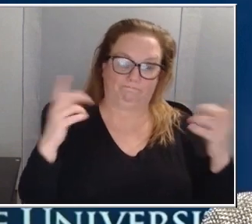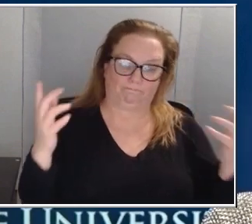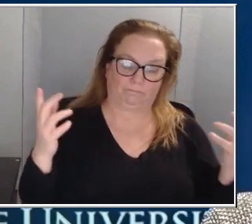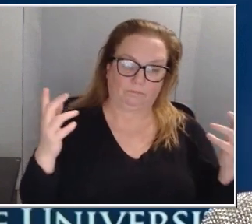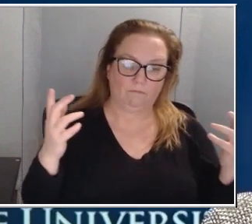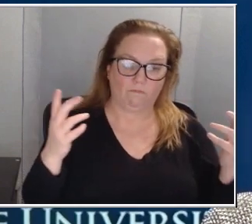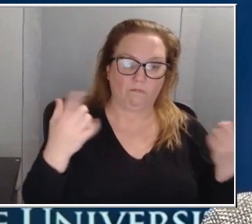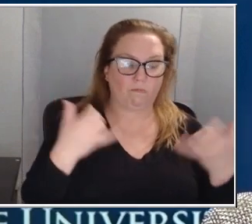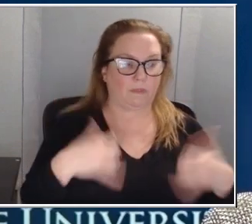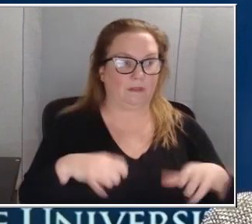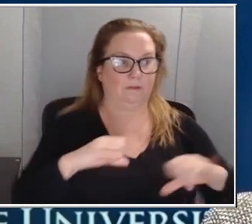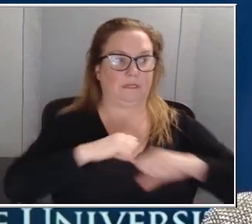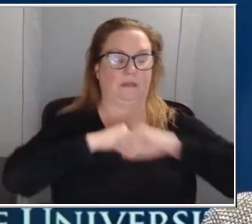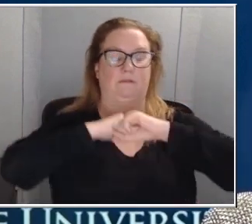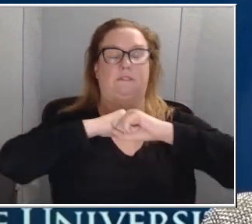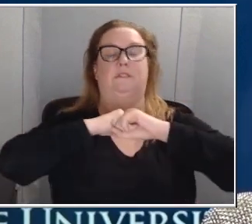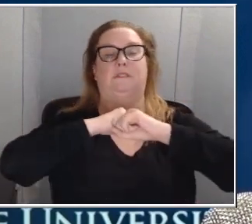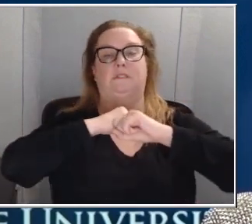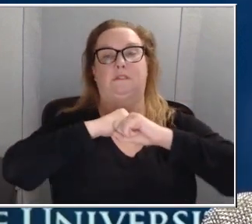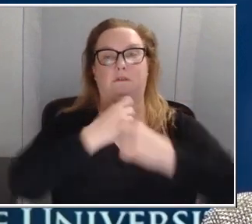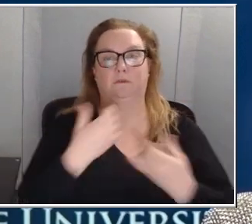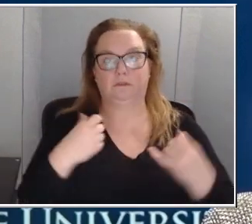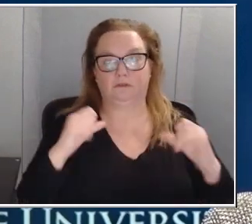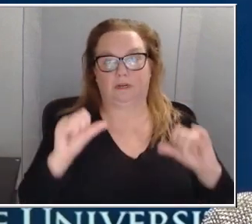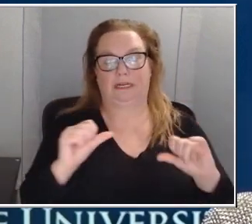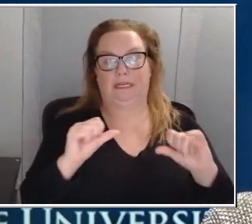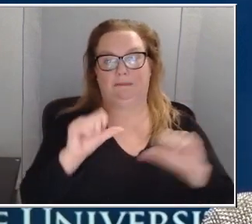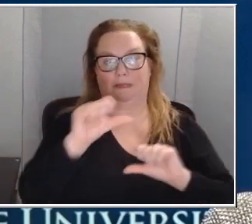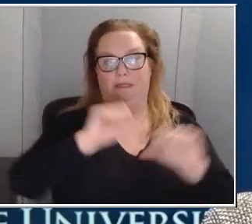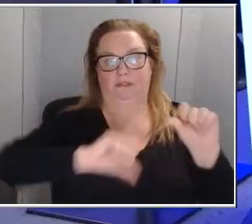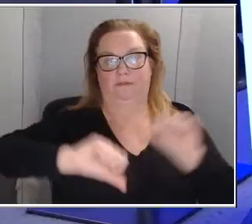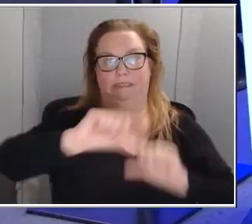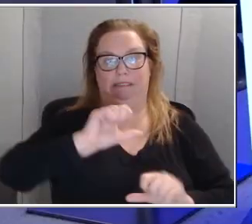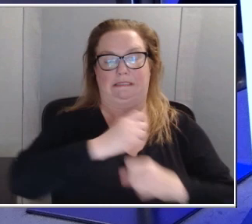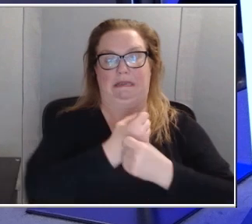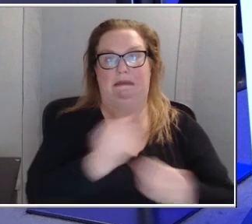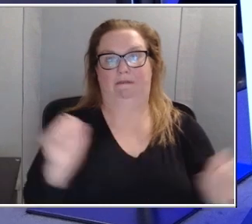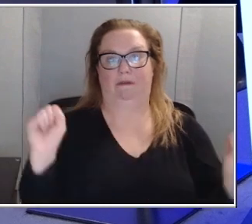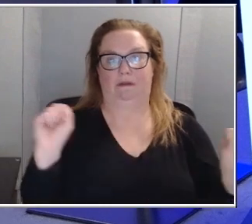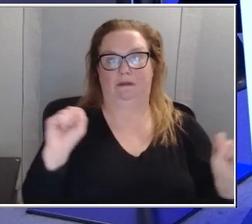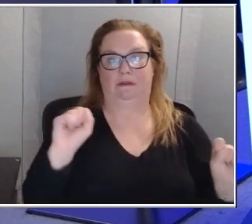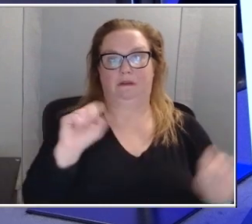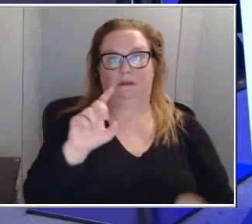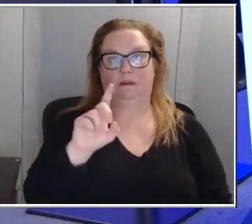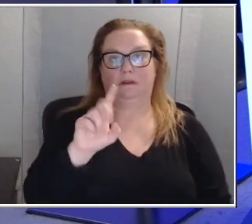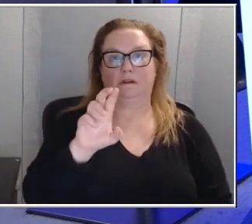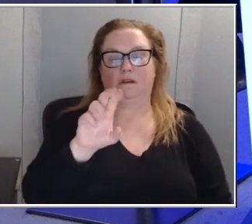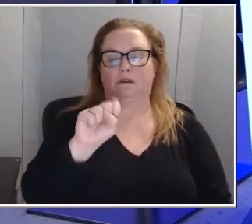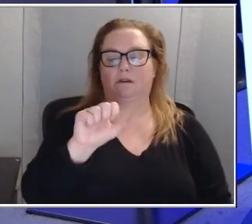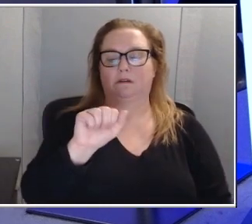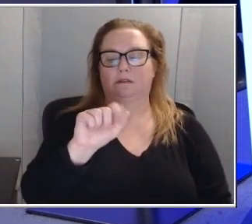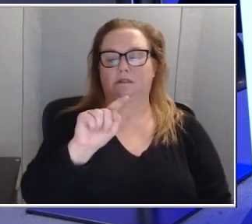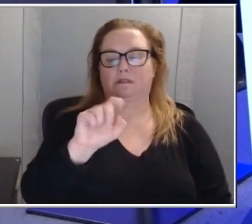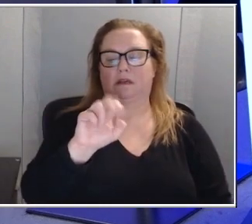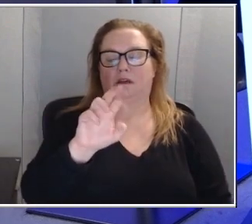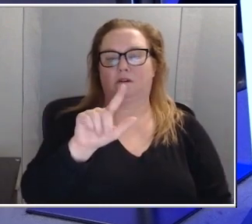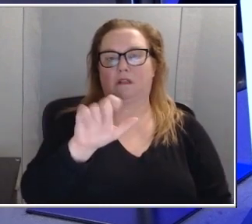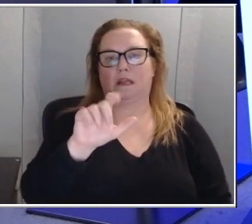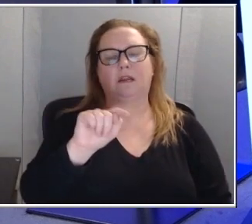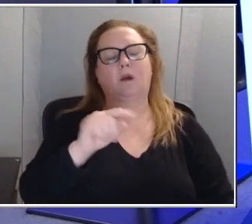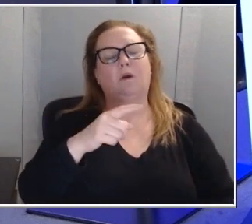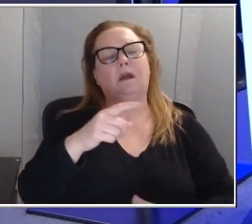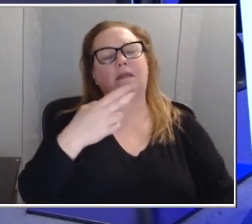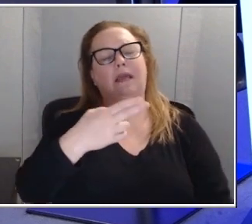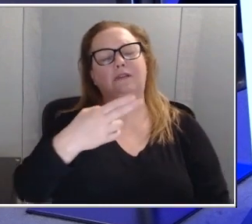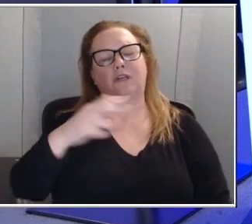still all that resistance out there, but we're just trying to keep each other safe. Dr. Satterwhite, what was the HHS role in the early